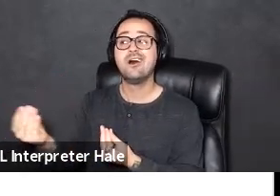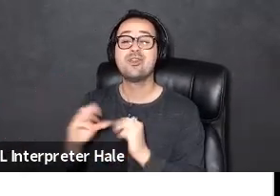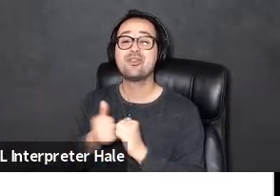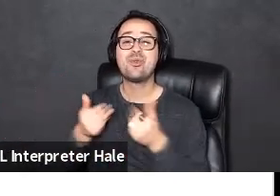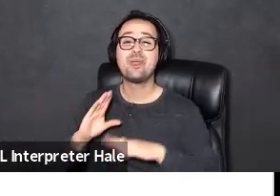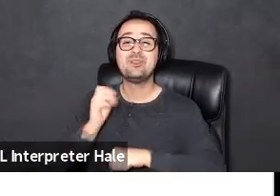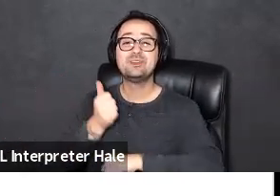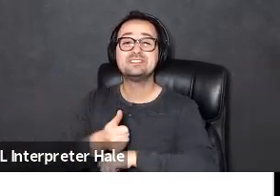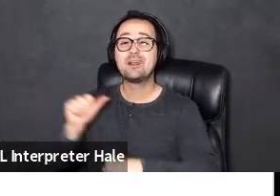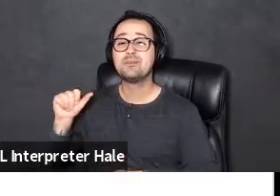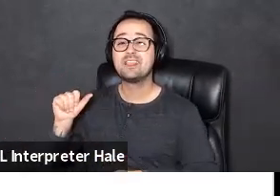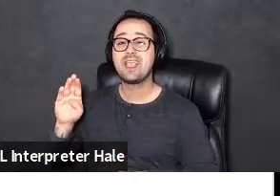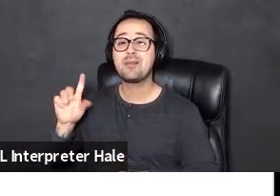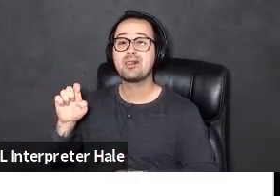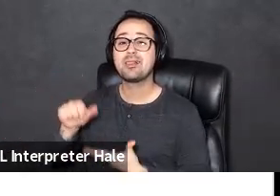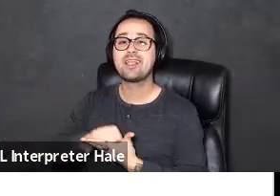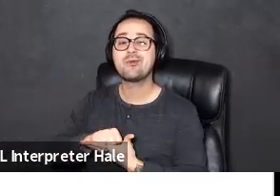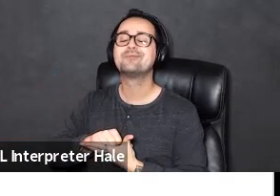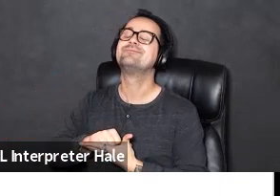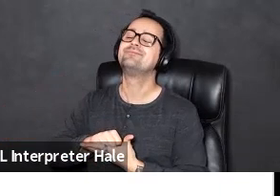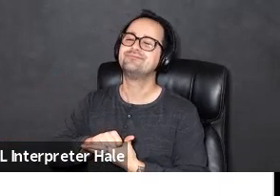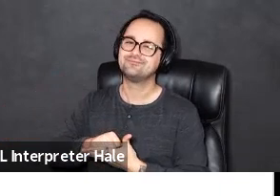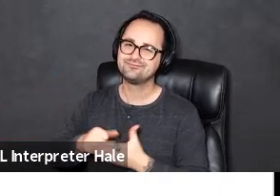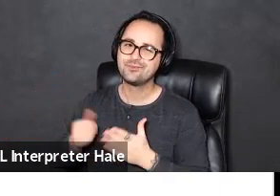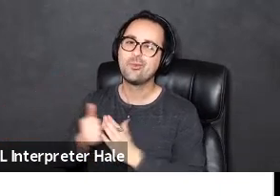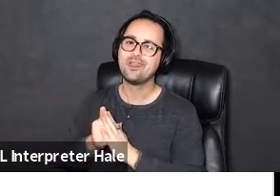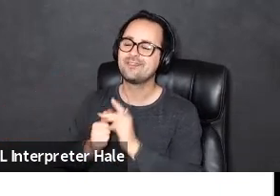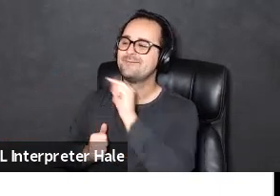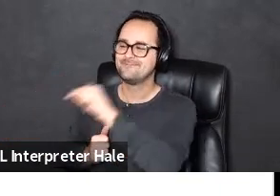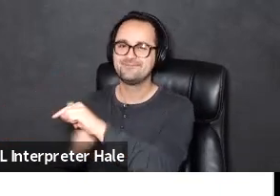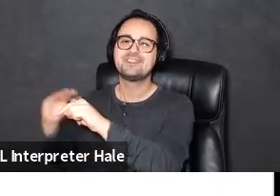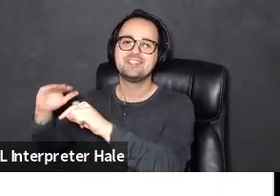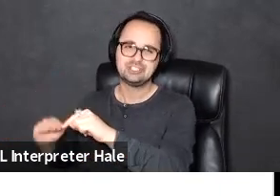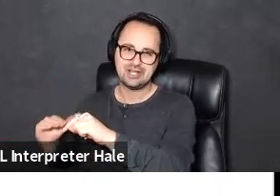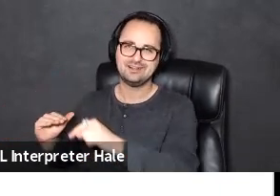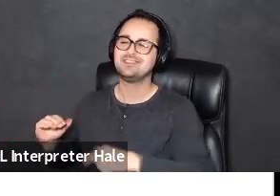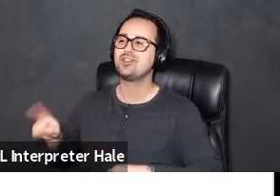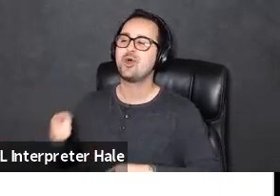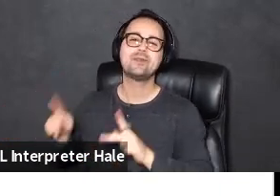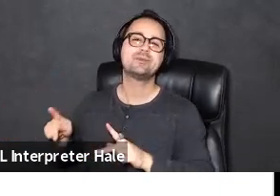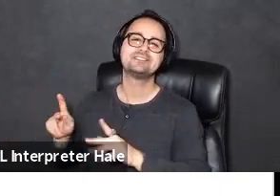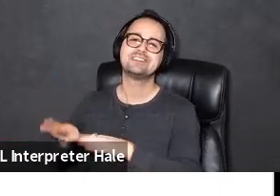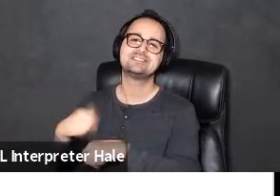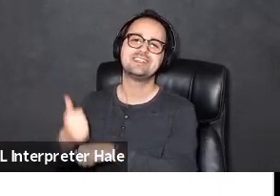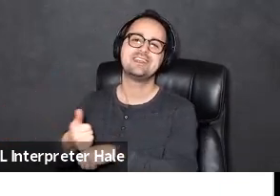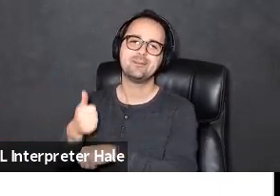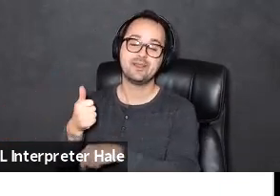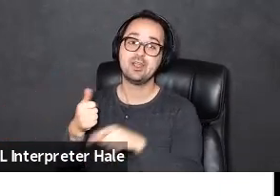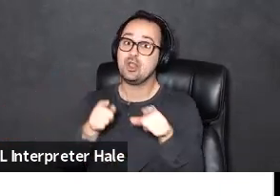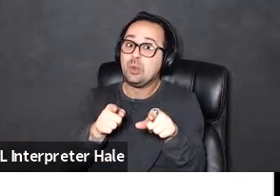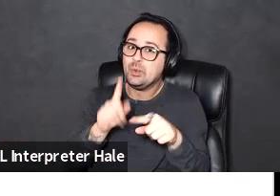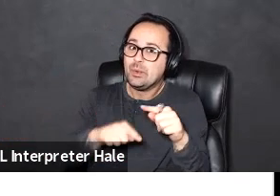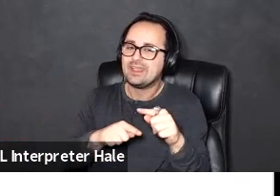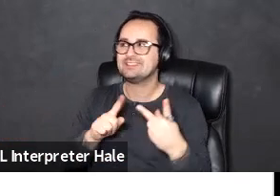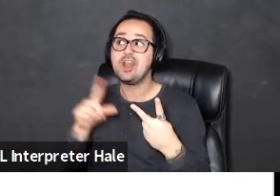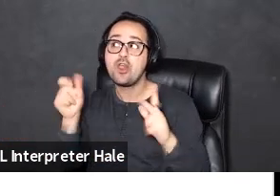ABLE account is through the individual. Your son or your daughter, your child is the only person who can open it. You can't open it, nobody else can open